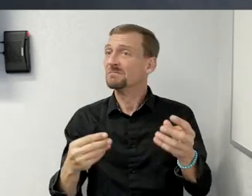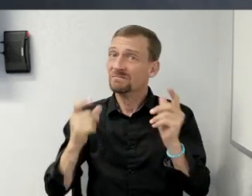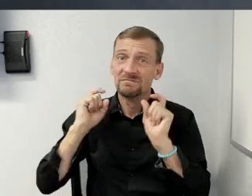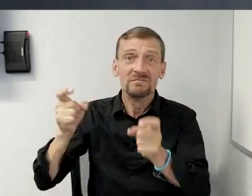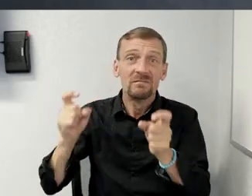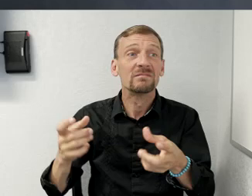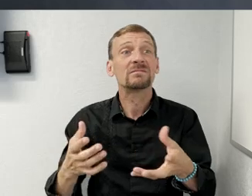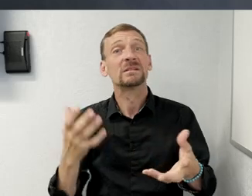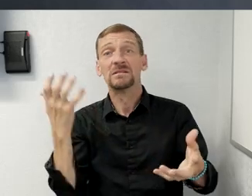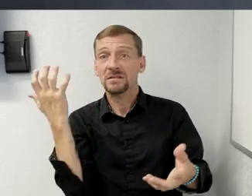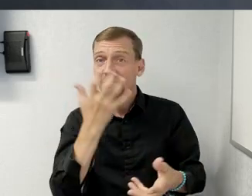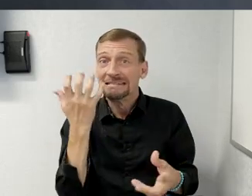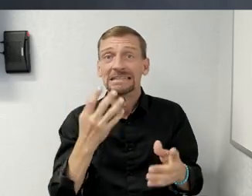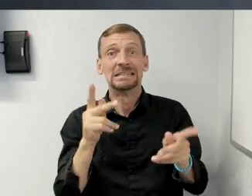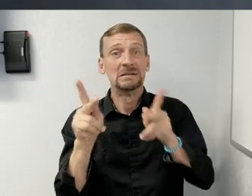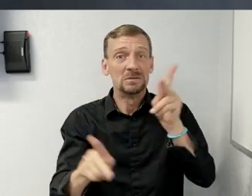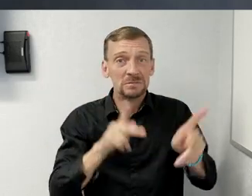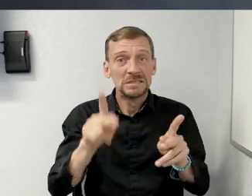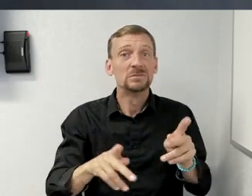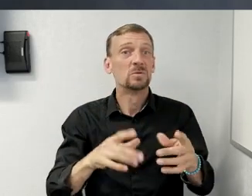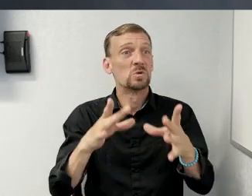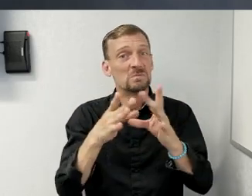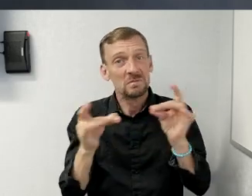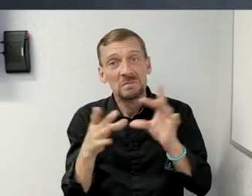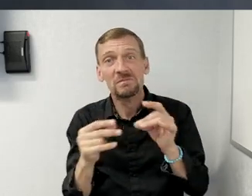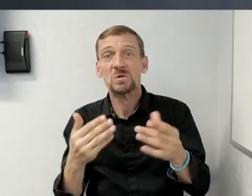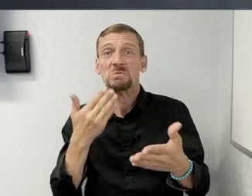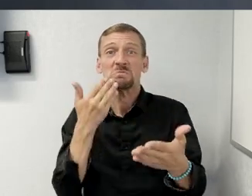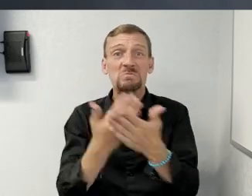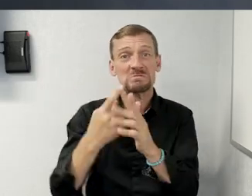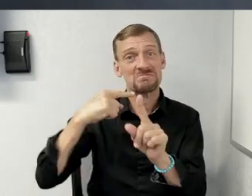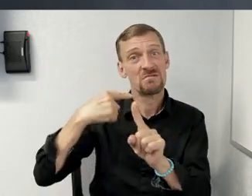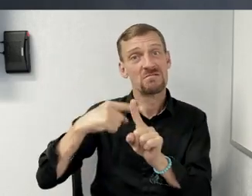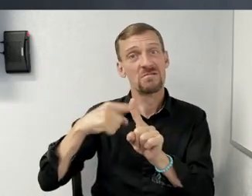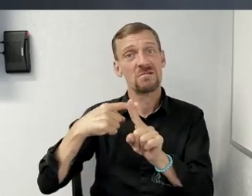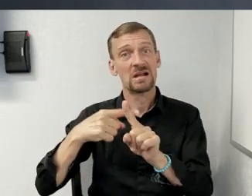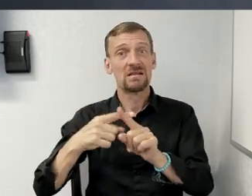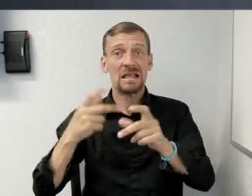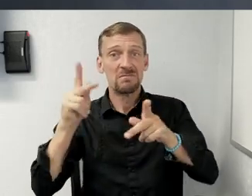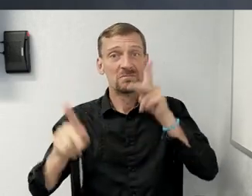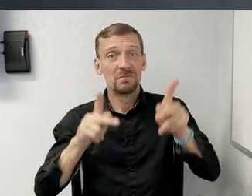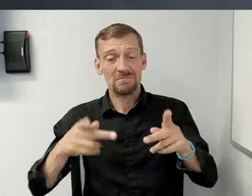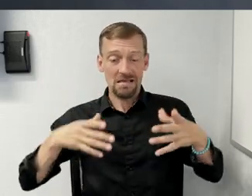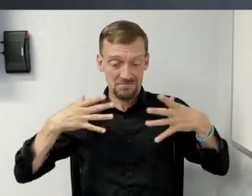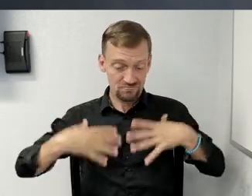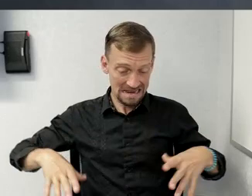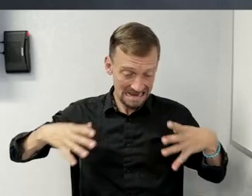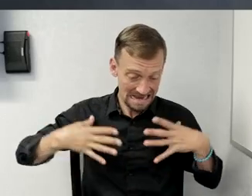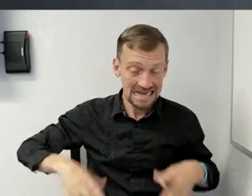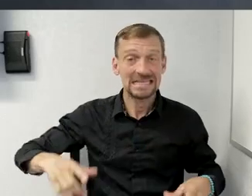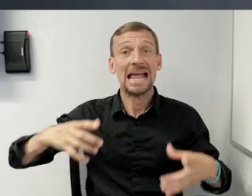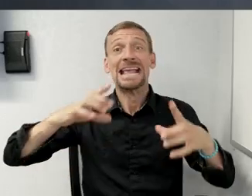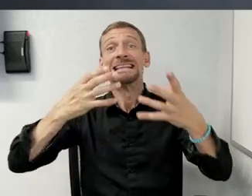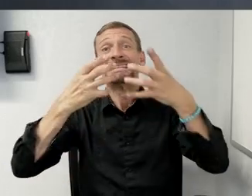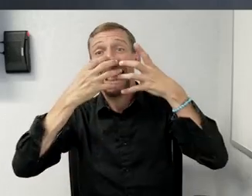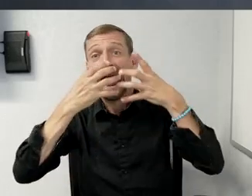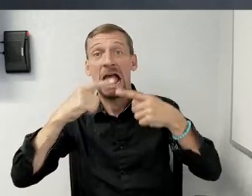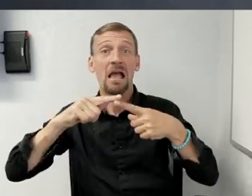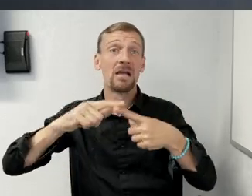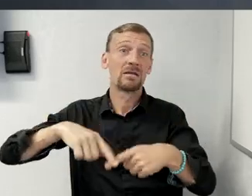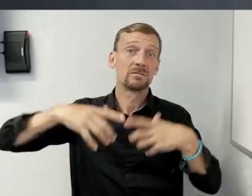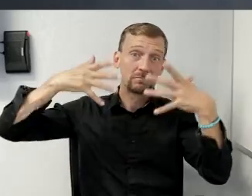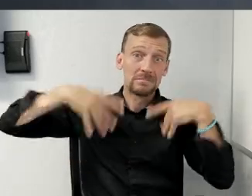support, the multiple donations of masks and gowns and caps and food